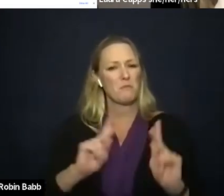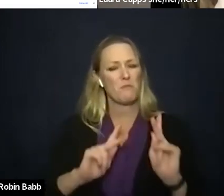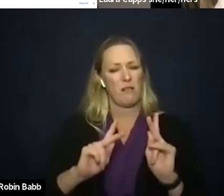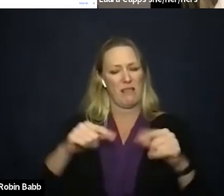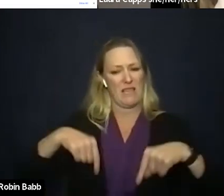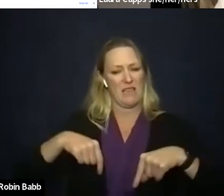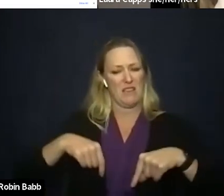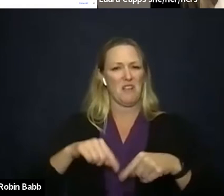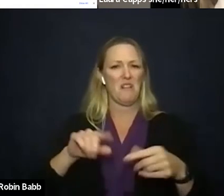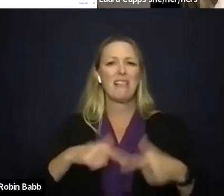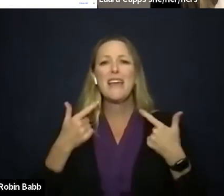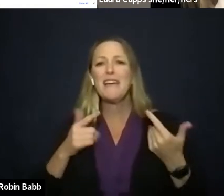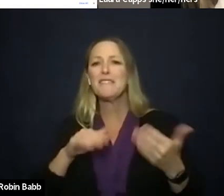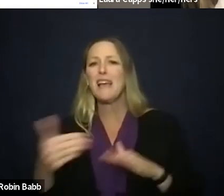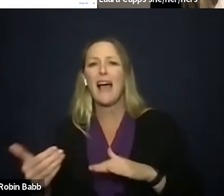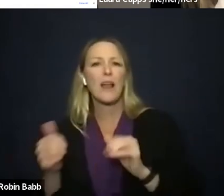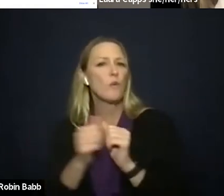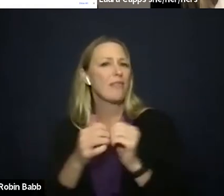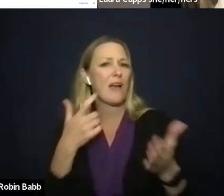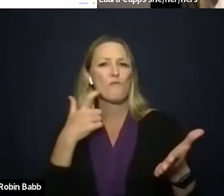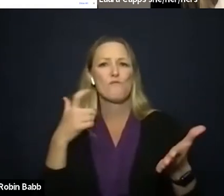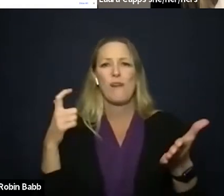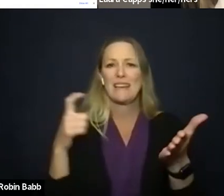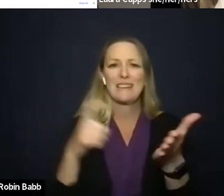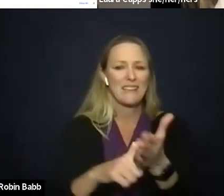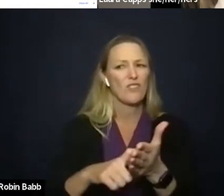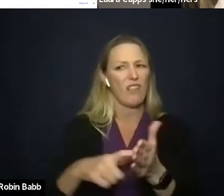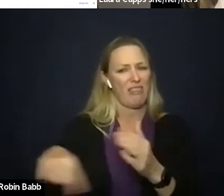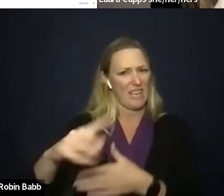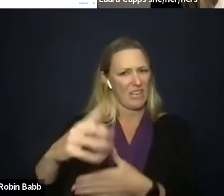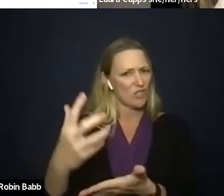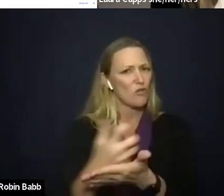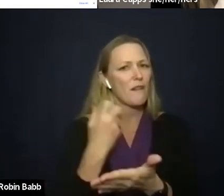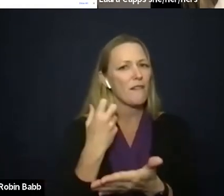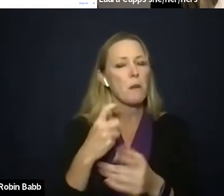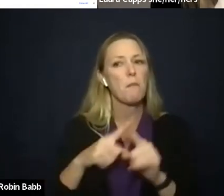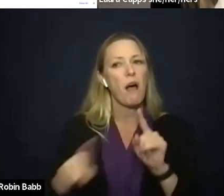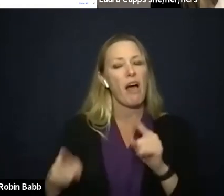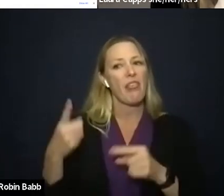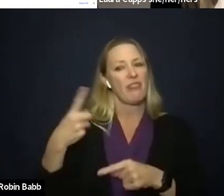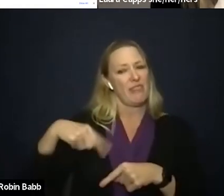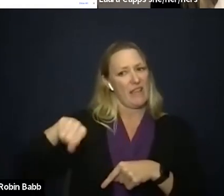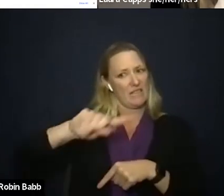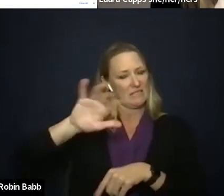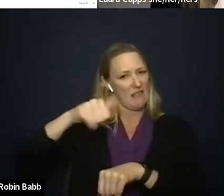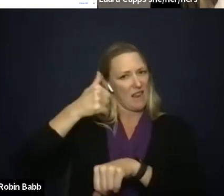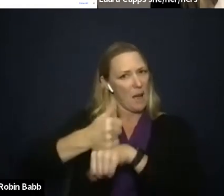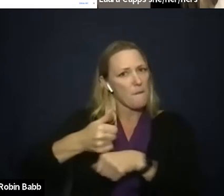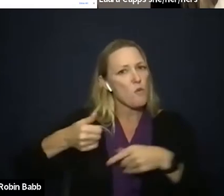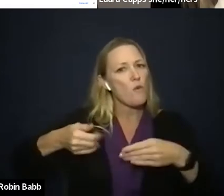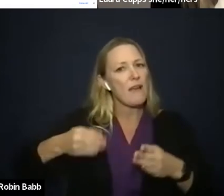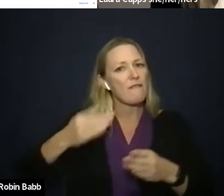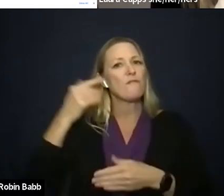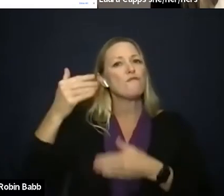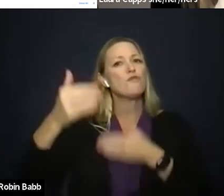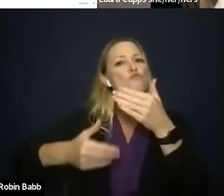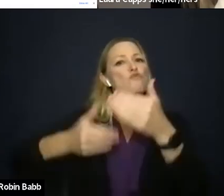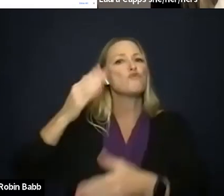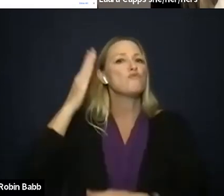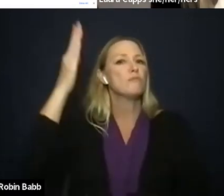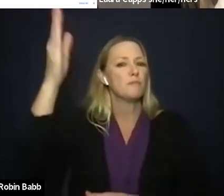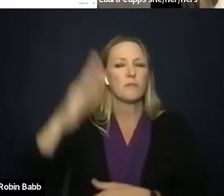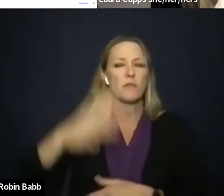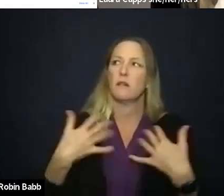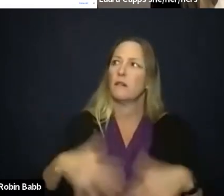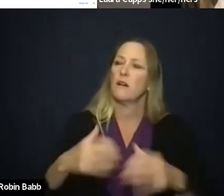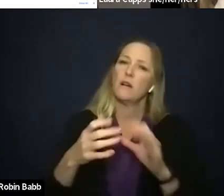never achieving the recognition those individuals deserved and yet they paved the way for funeral future generations there are so many stories that